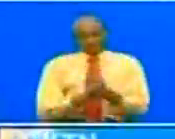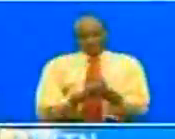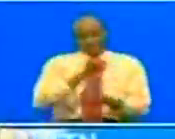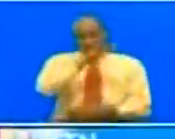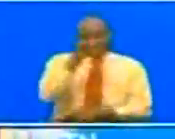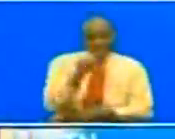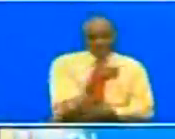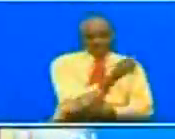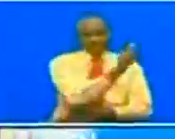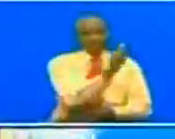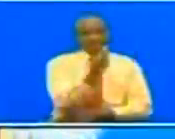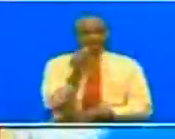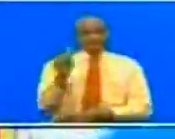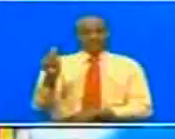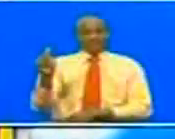Hassan Juma,